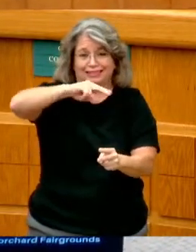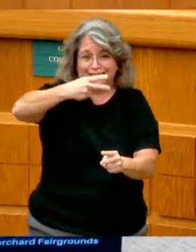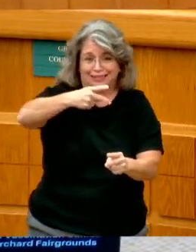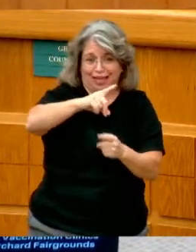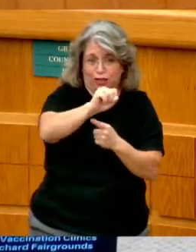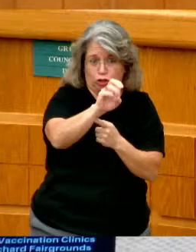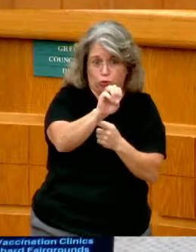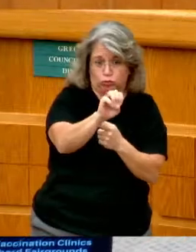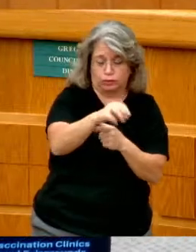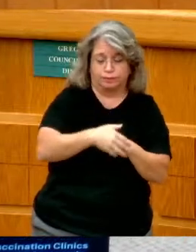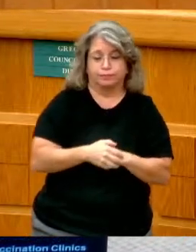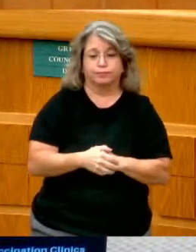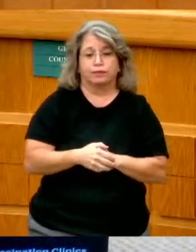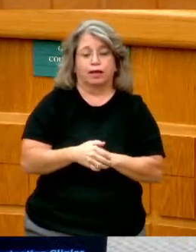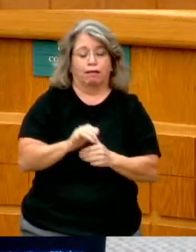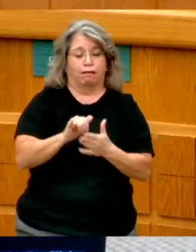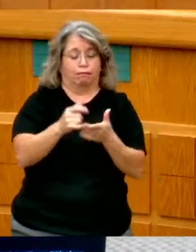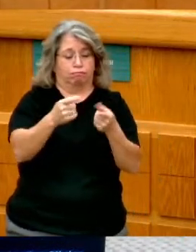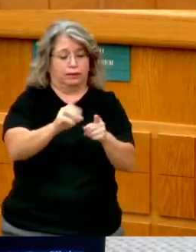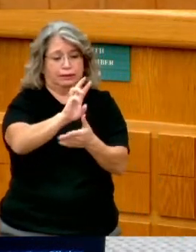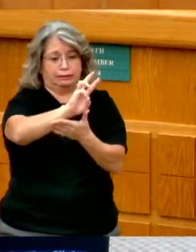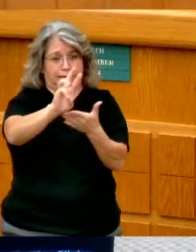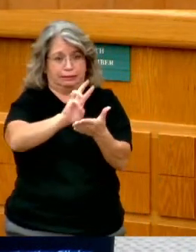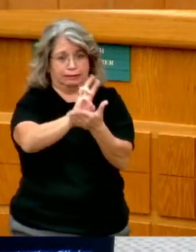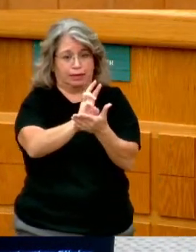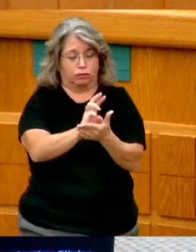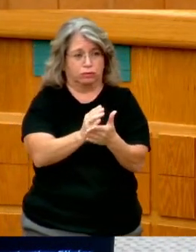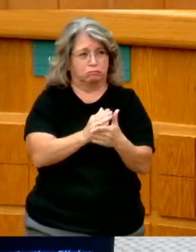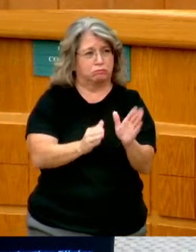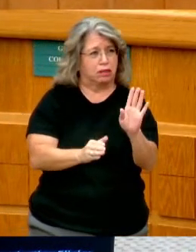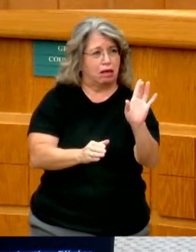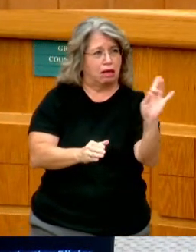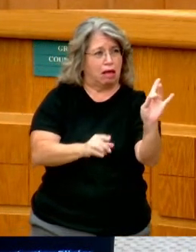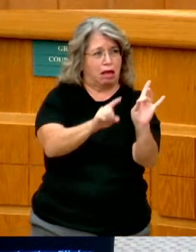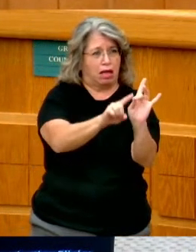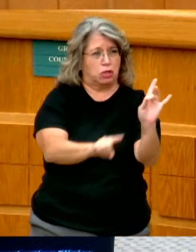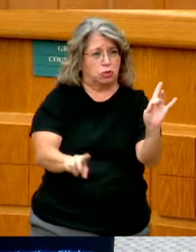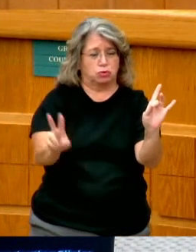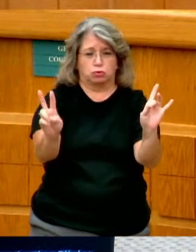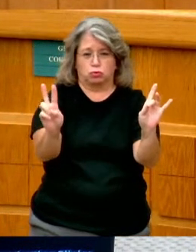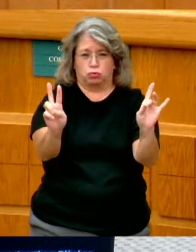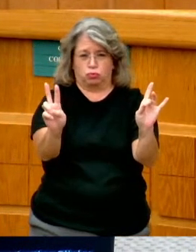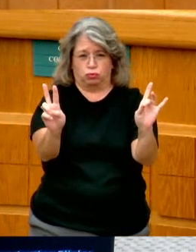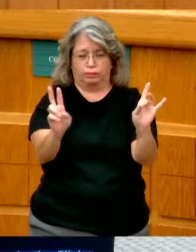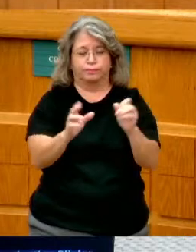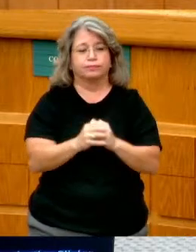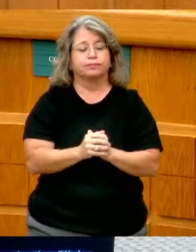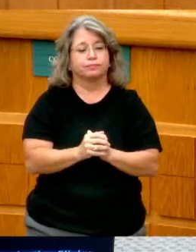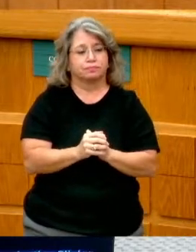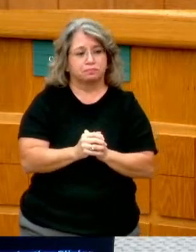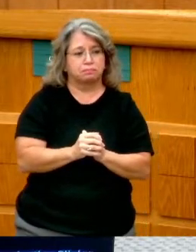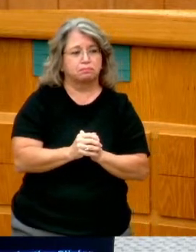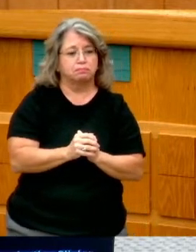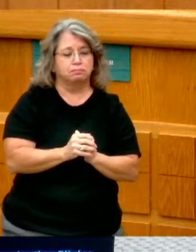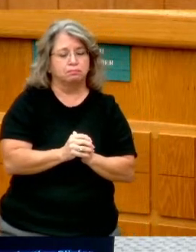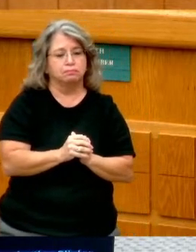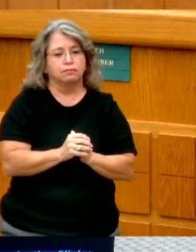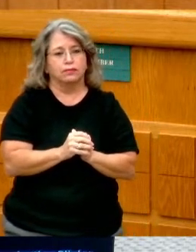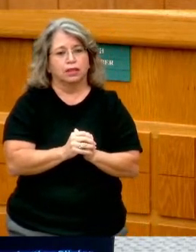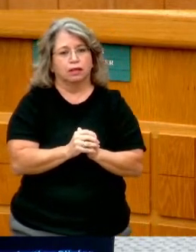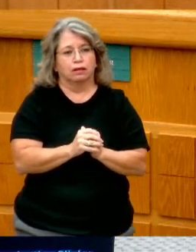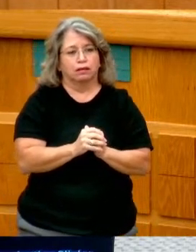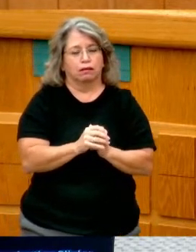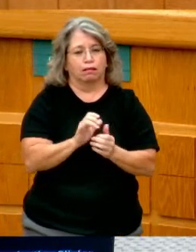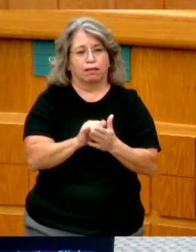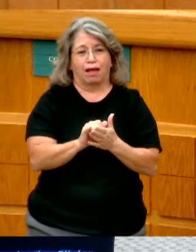6 hours. So that between the hours of 8 a.m. and 2 p.m. So that was about